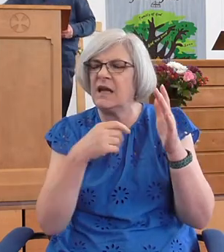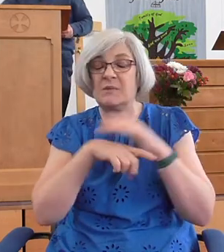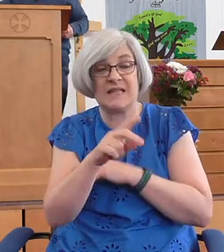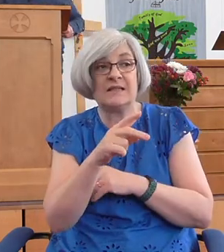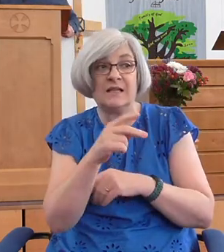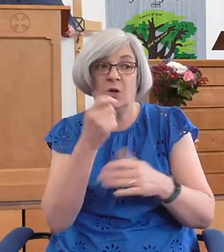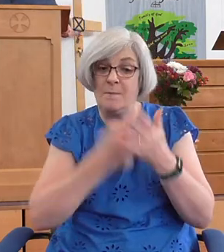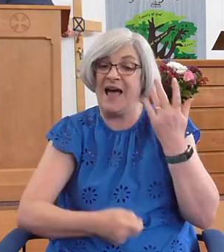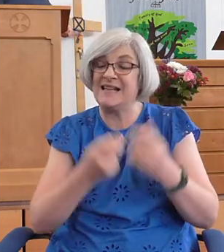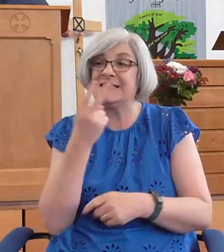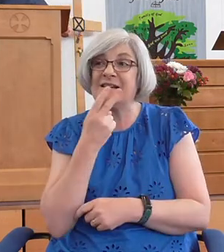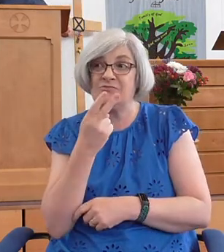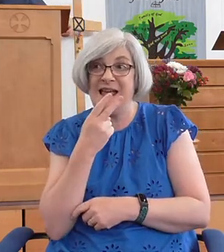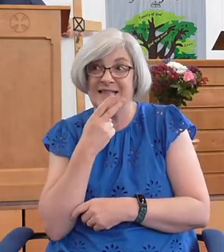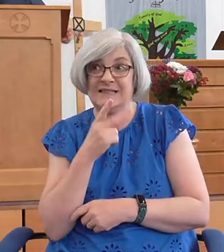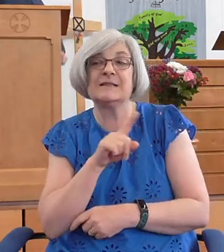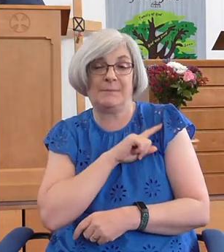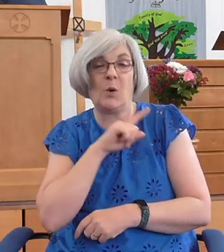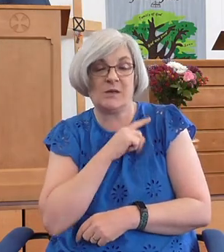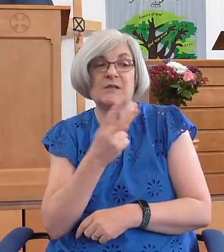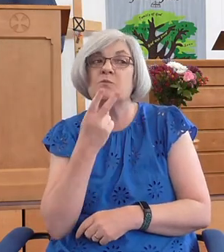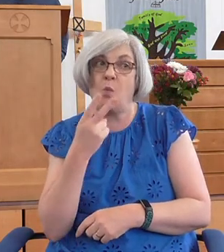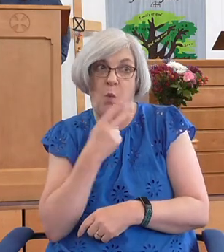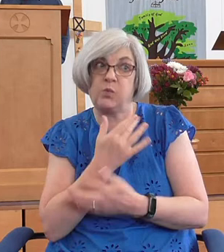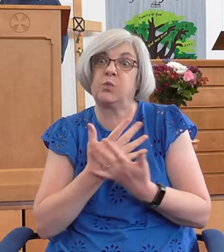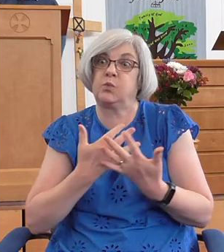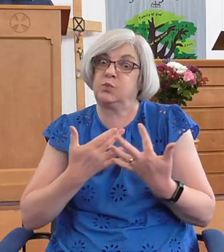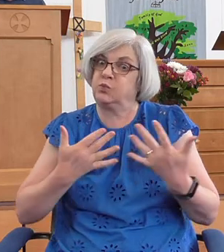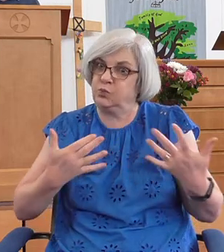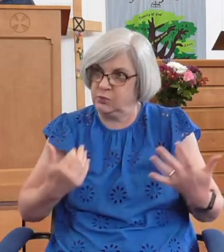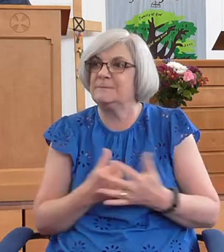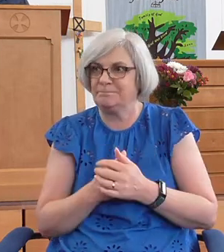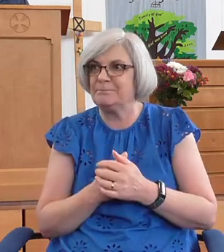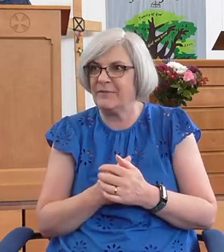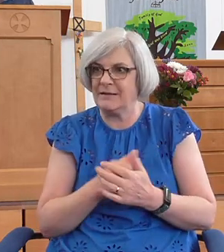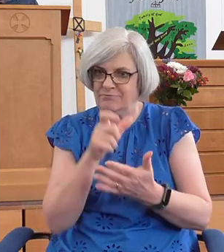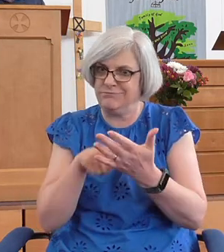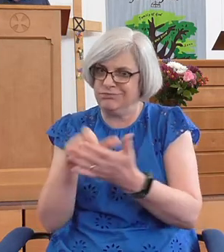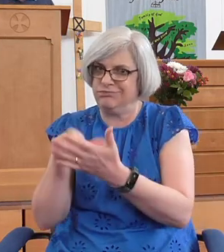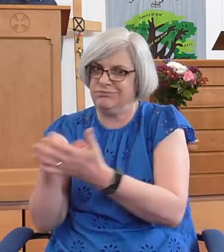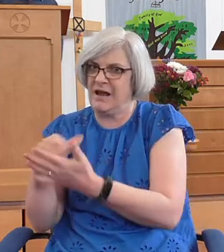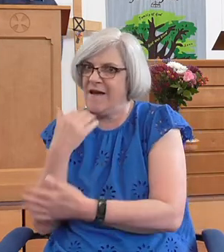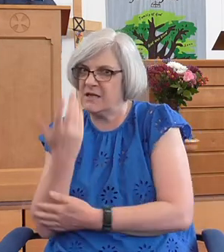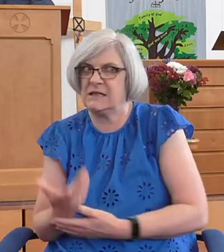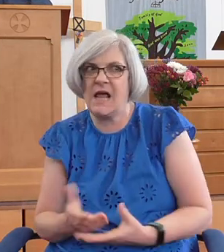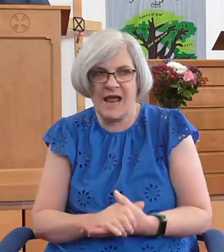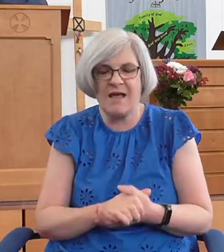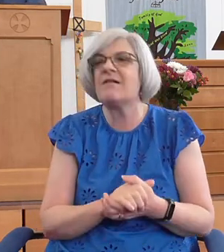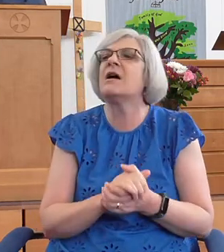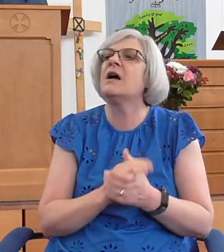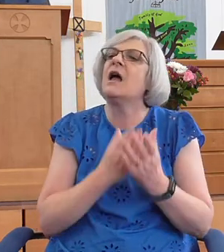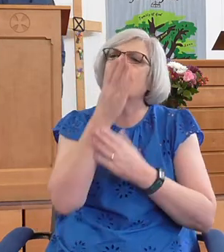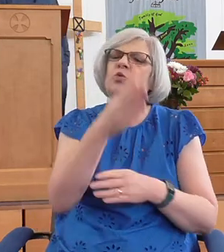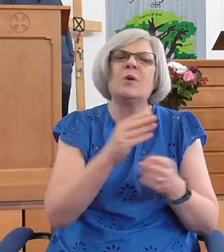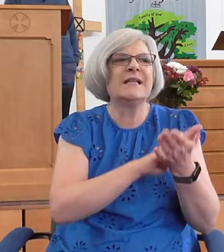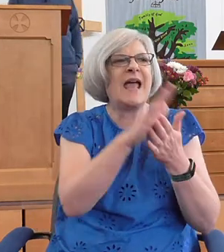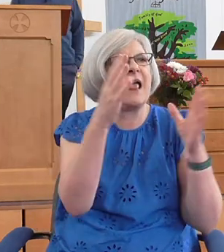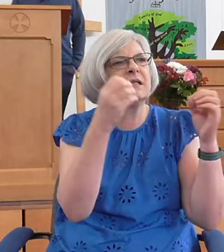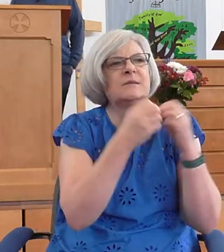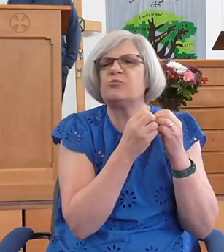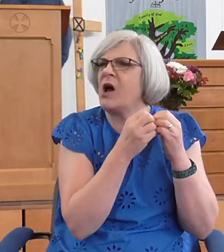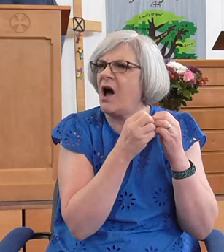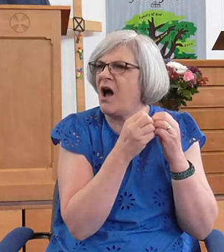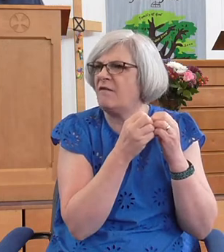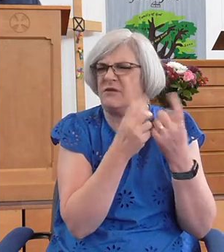was a heavy smoker. He went through several packets a day. He was going to Helensburgh for some